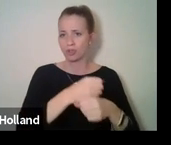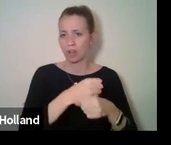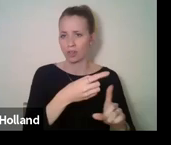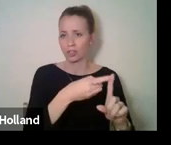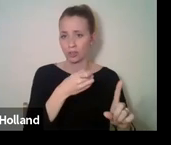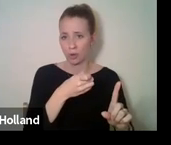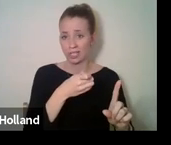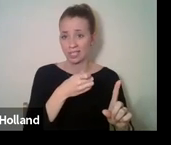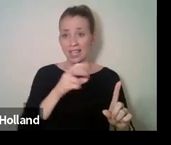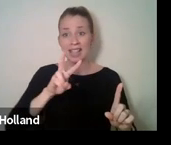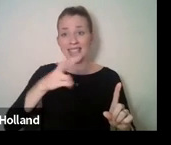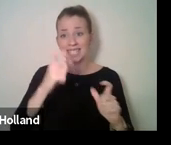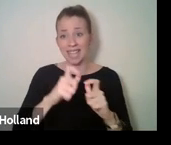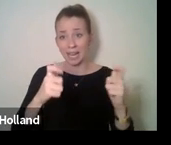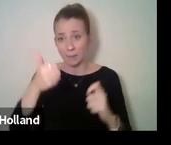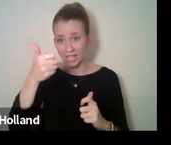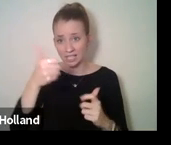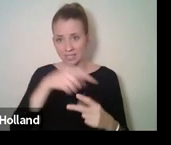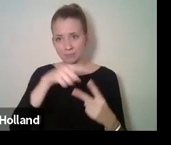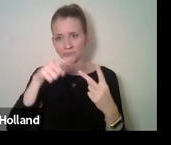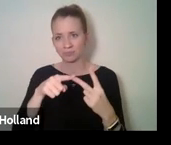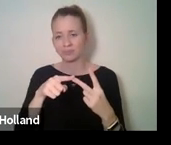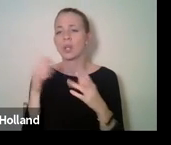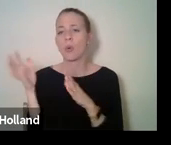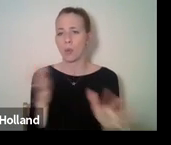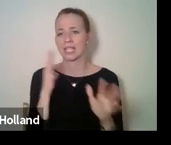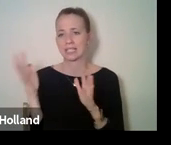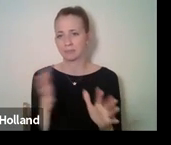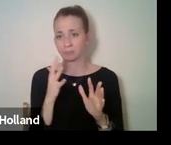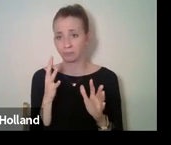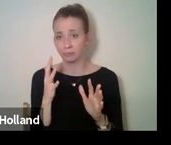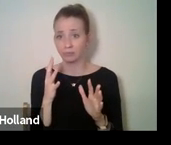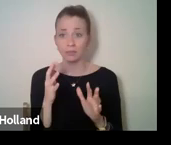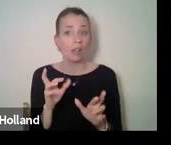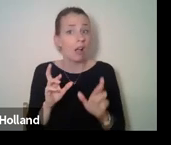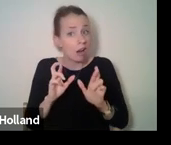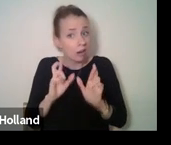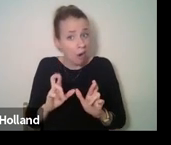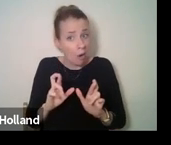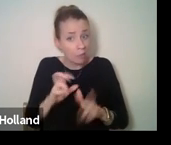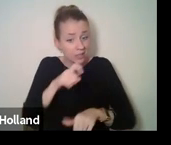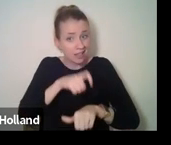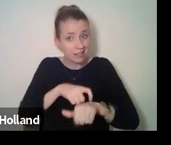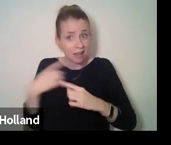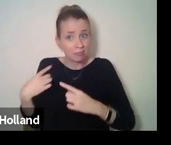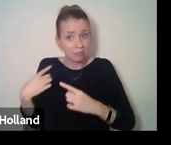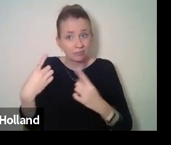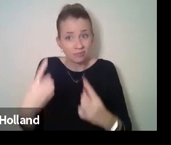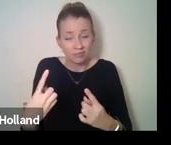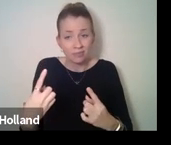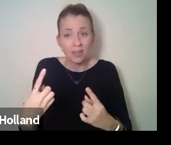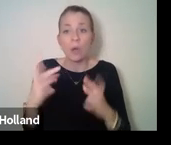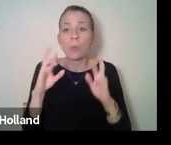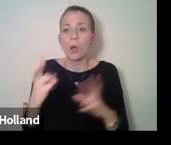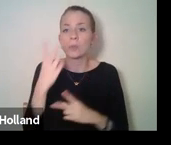the next largest one available is wind. Over time, we hope to see more wind and solar available